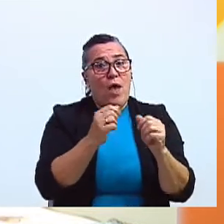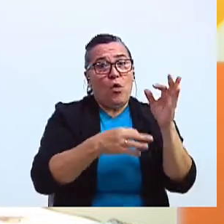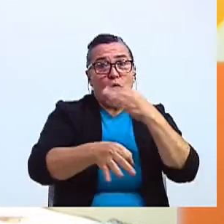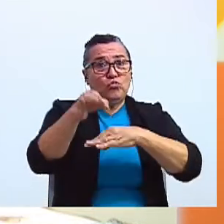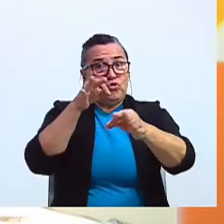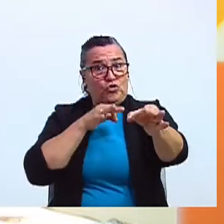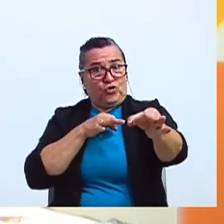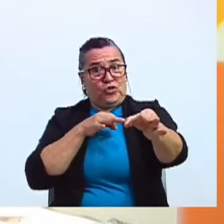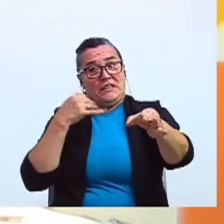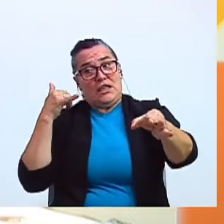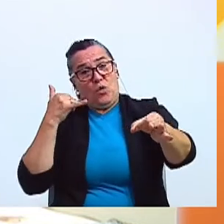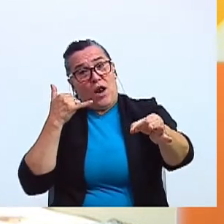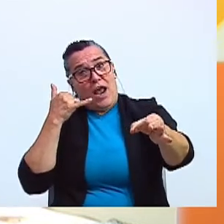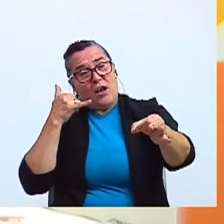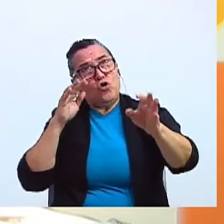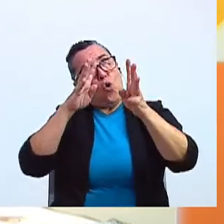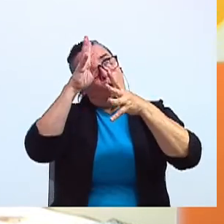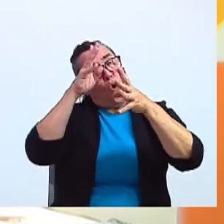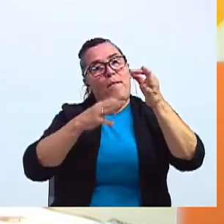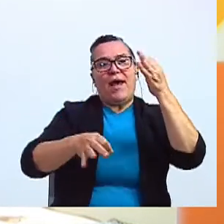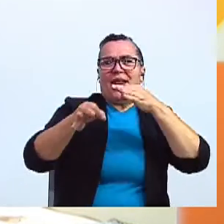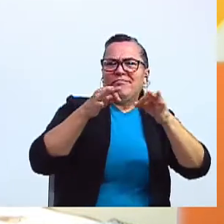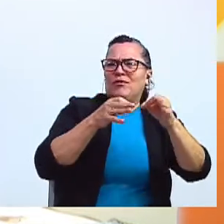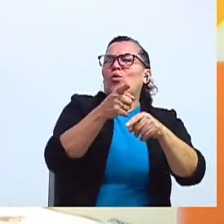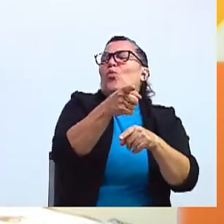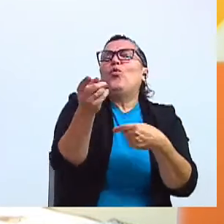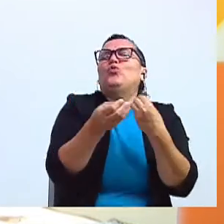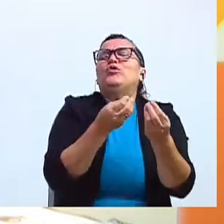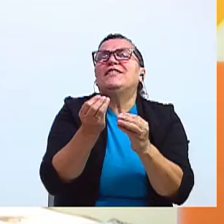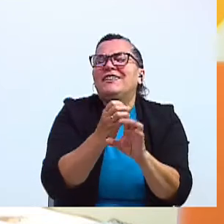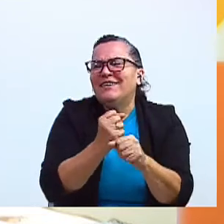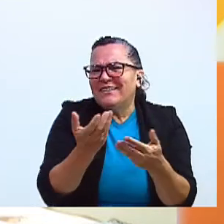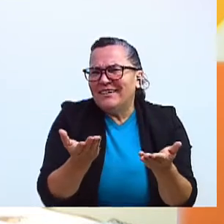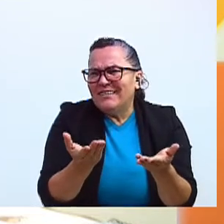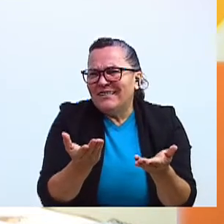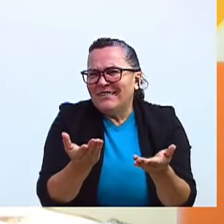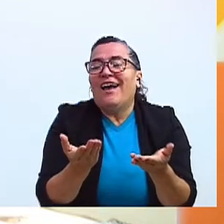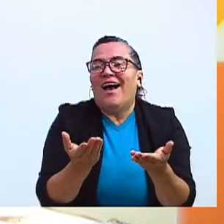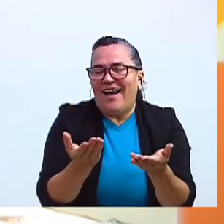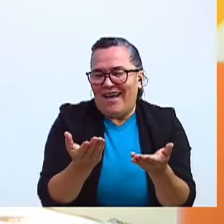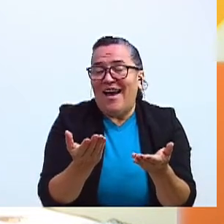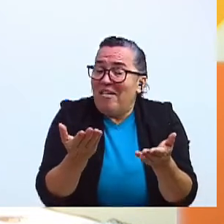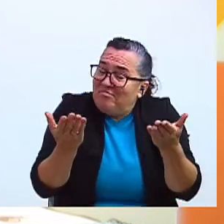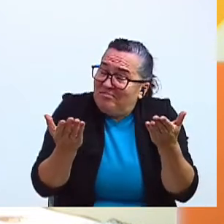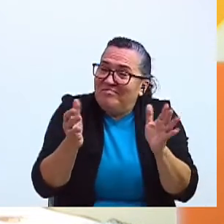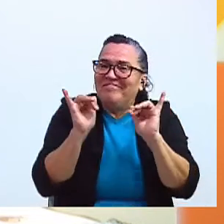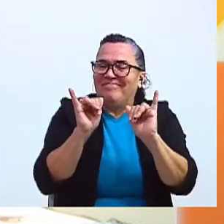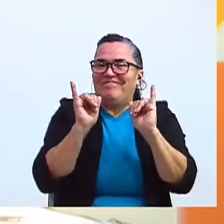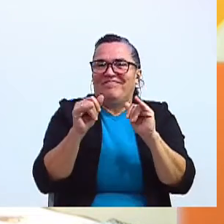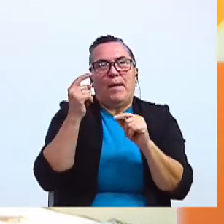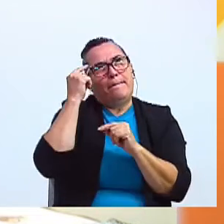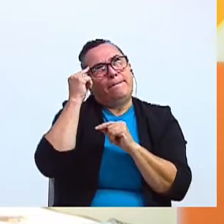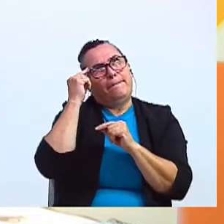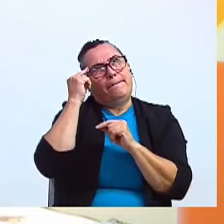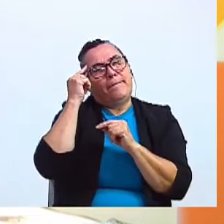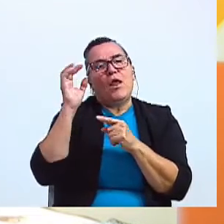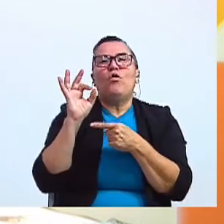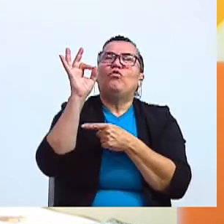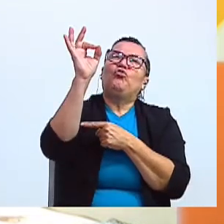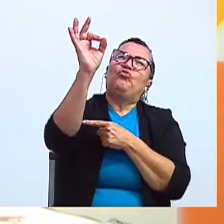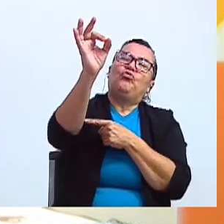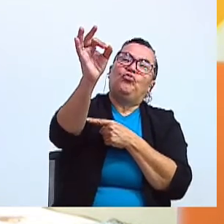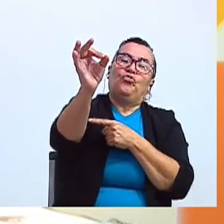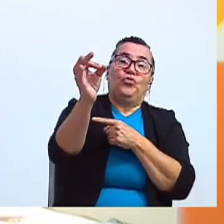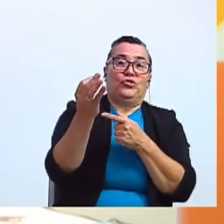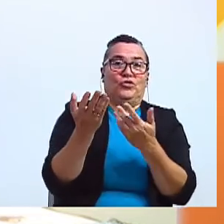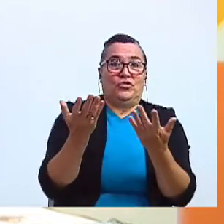the telephone, right? What would you do? Tell me, what would you do? Okay, let's think about the future. And